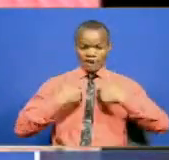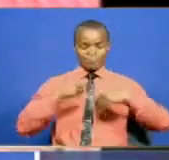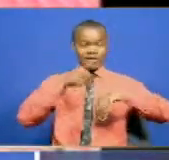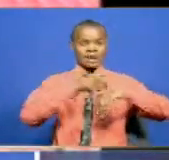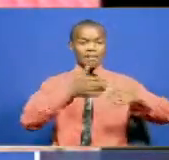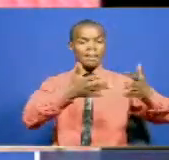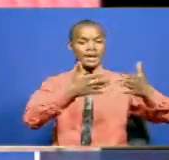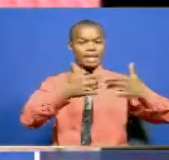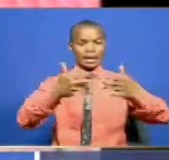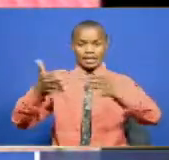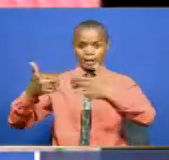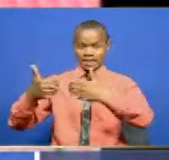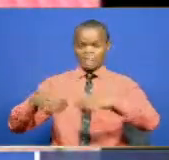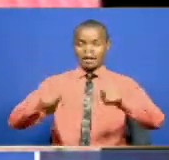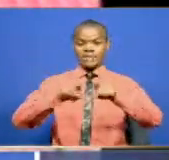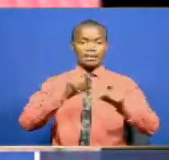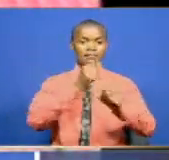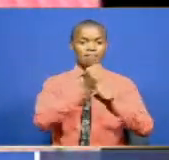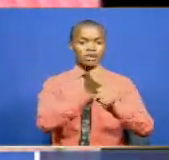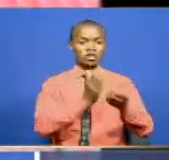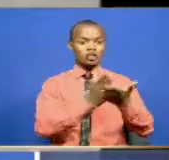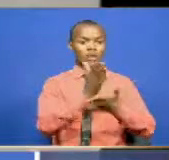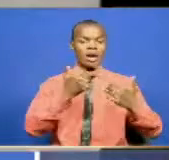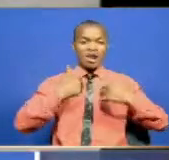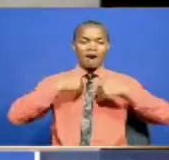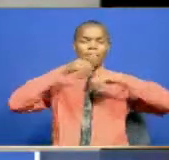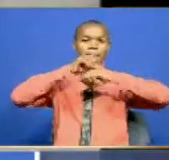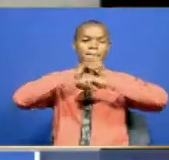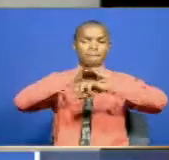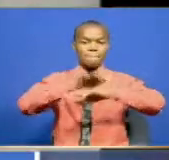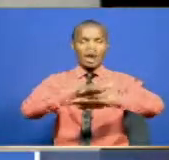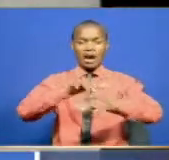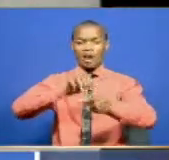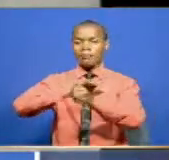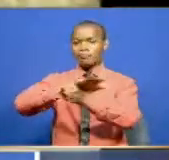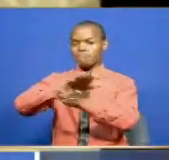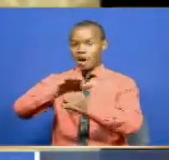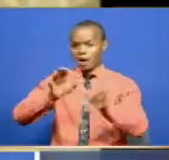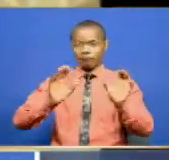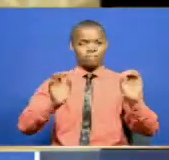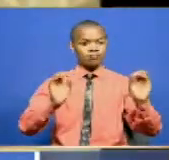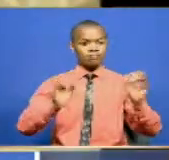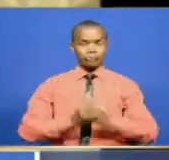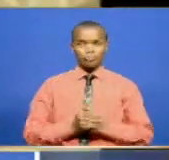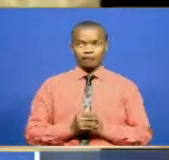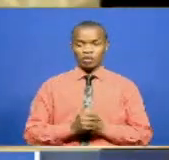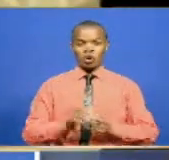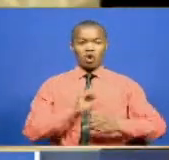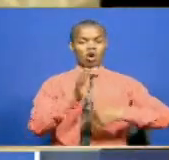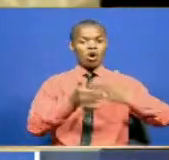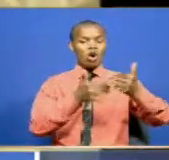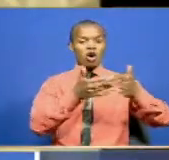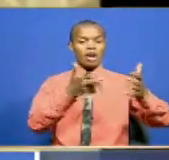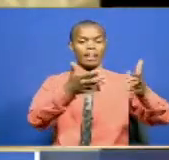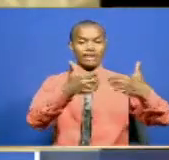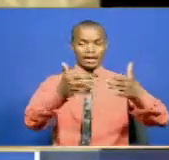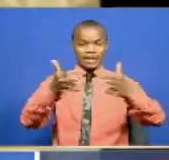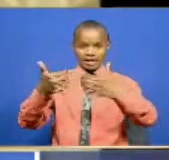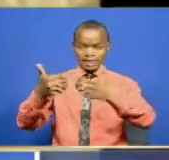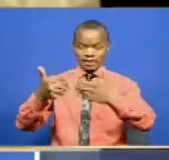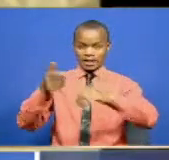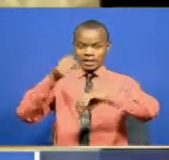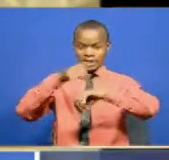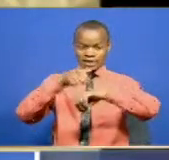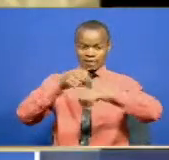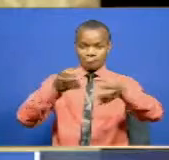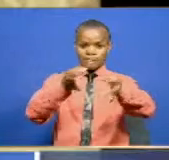stadium in a move to ensure there is no transmission of the virus from one person to the other. All the entry points within the stadium, to make sure